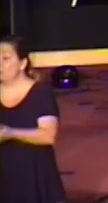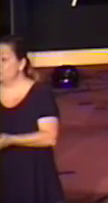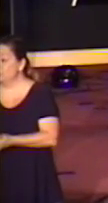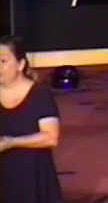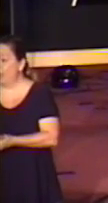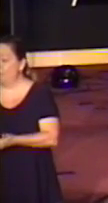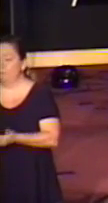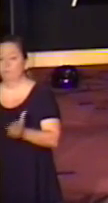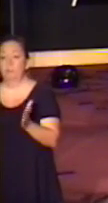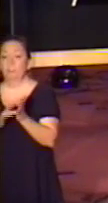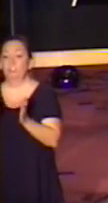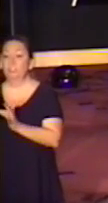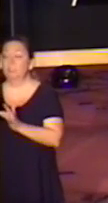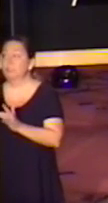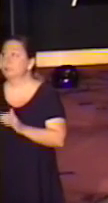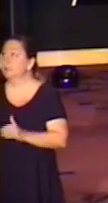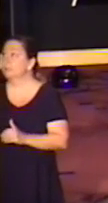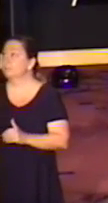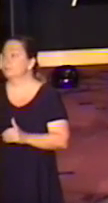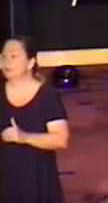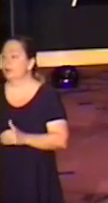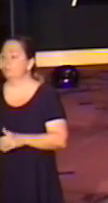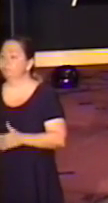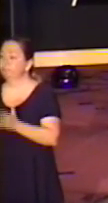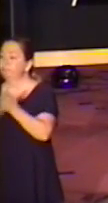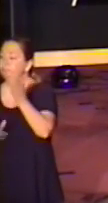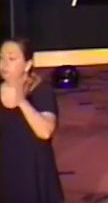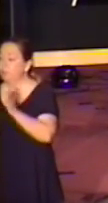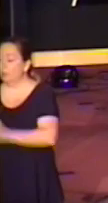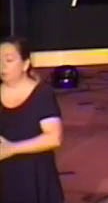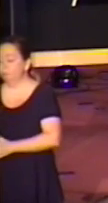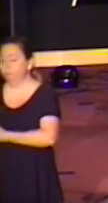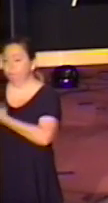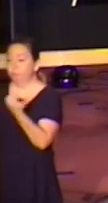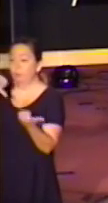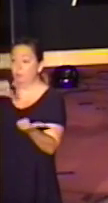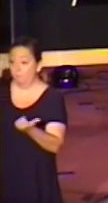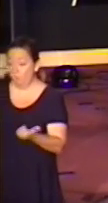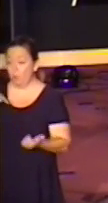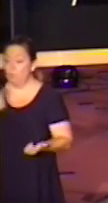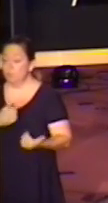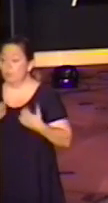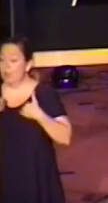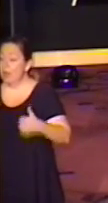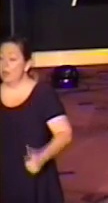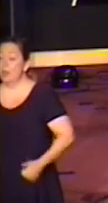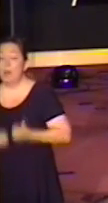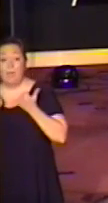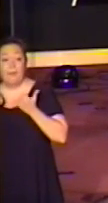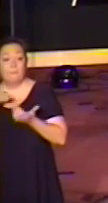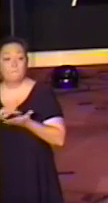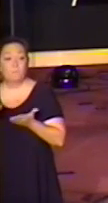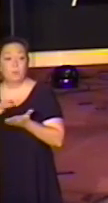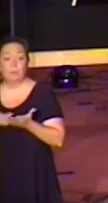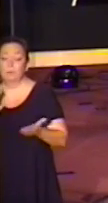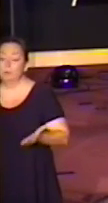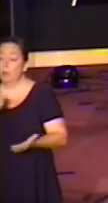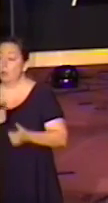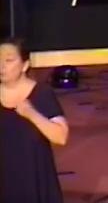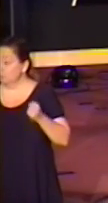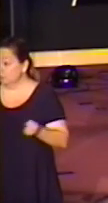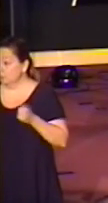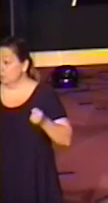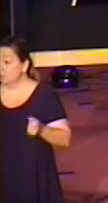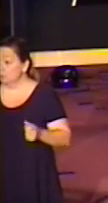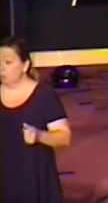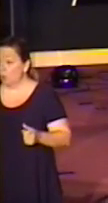But Jesus poured out his own blood that we may have life and forgiveness of our sins. And